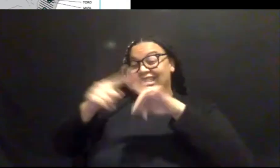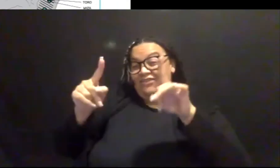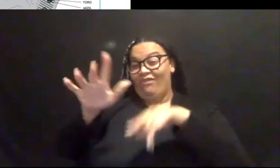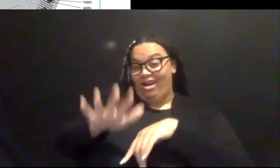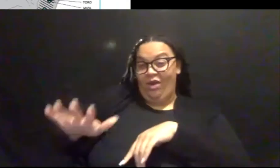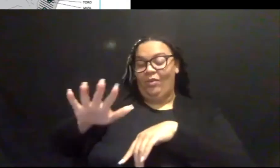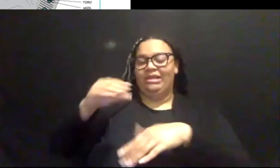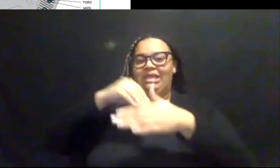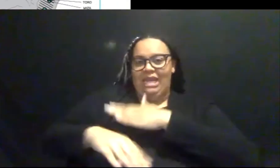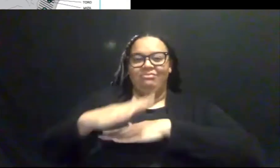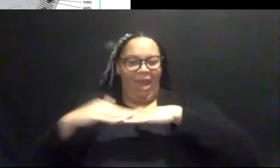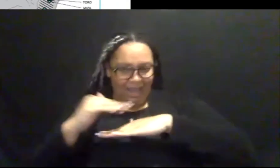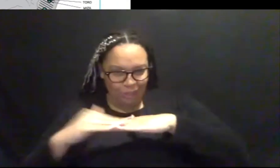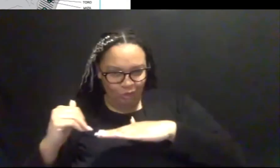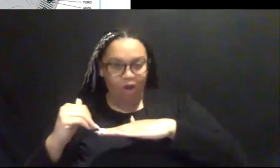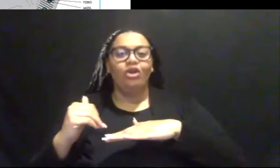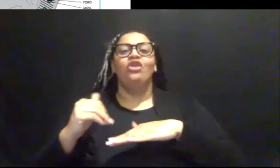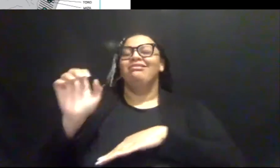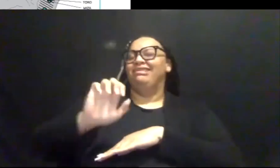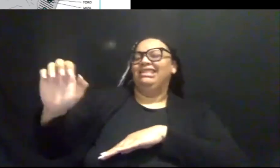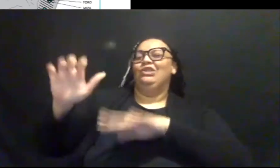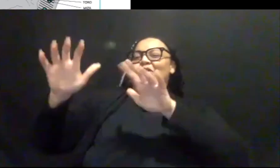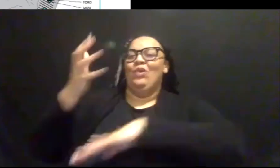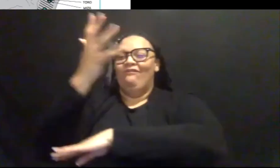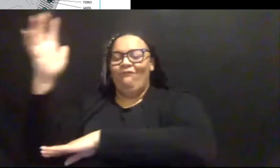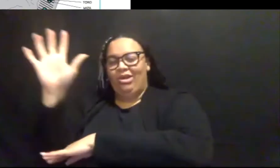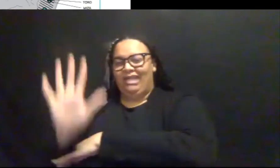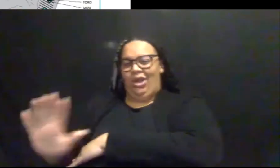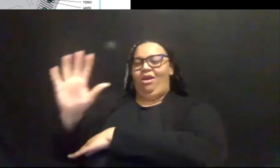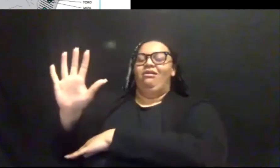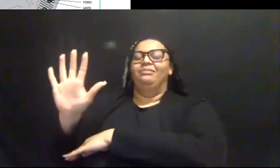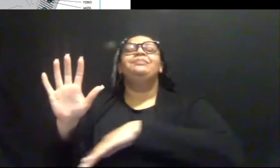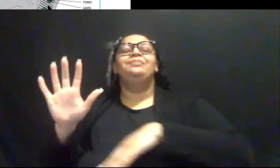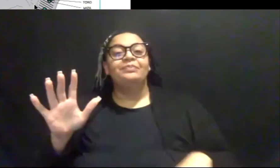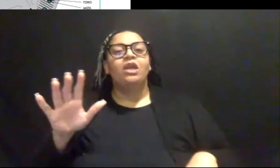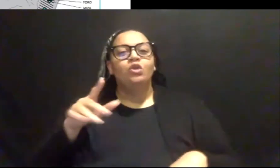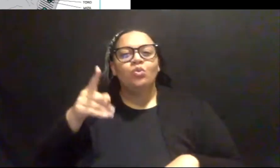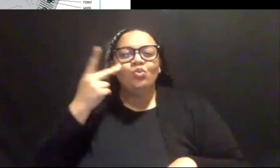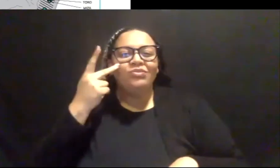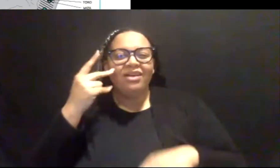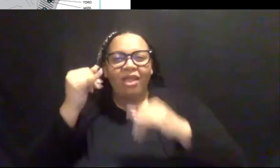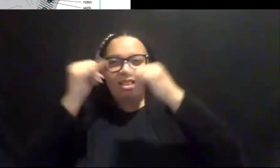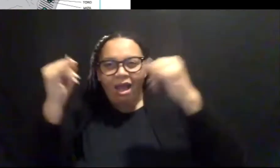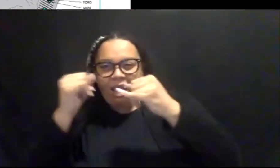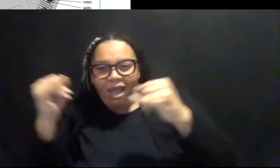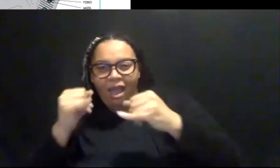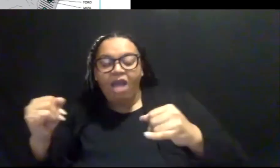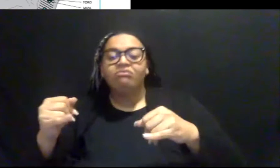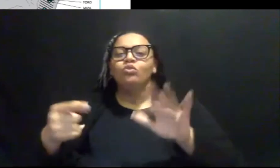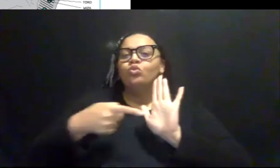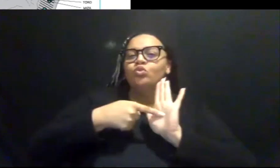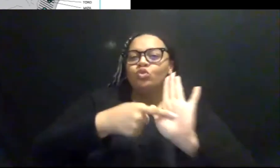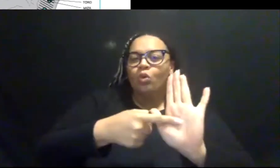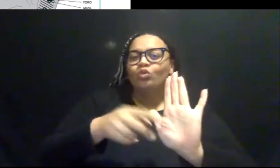throughout Madagascar, the entire eastern rainforest corridor. And so these hashed lines here illustrate the